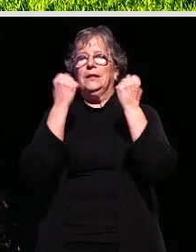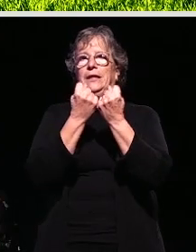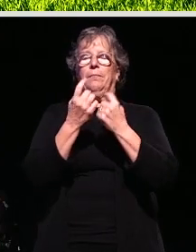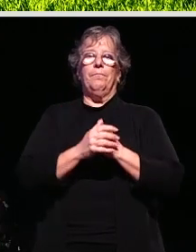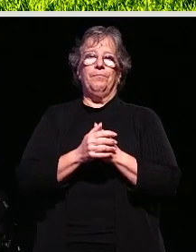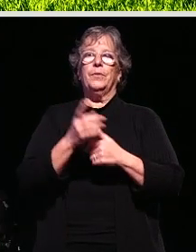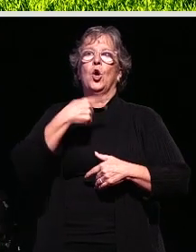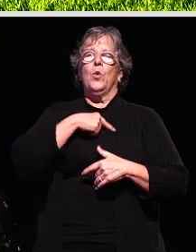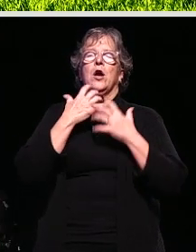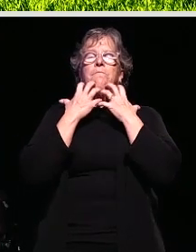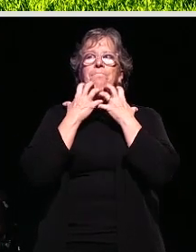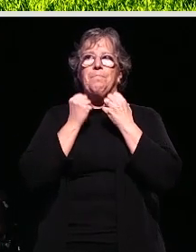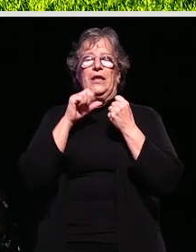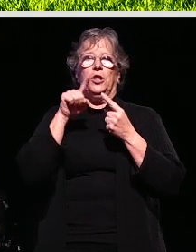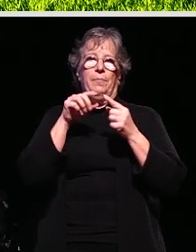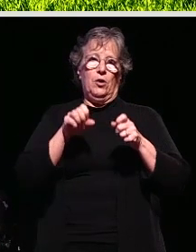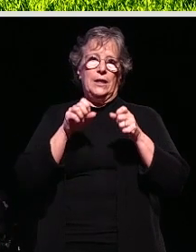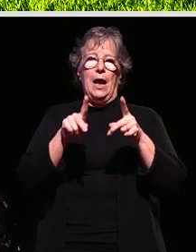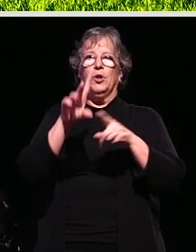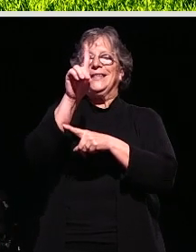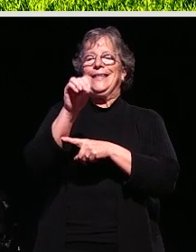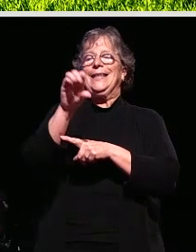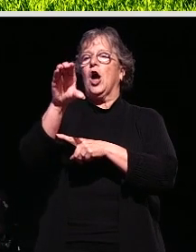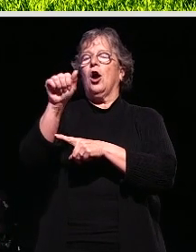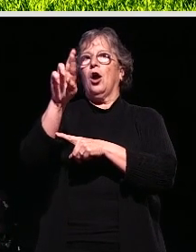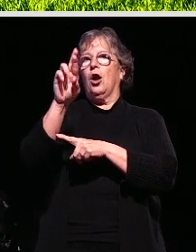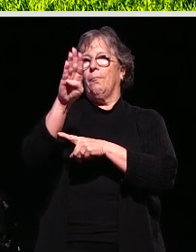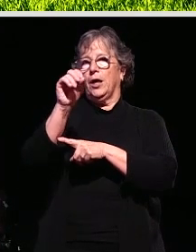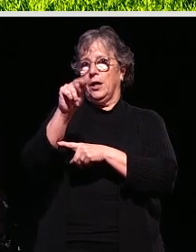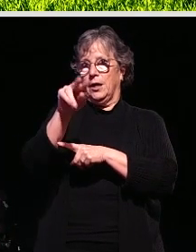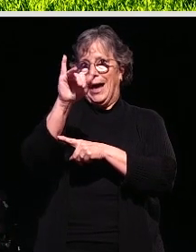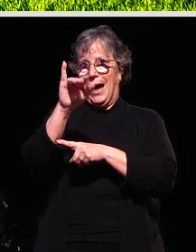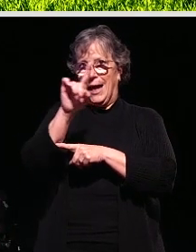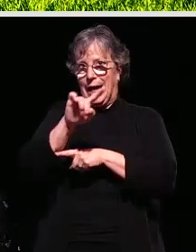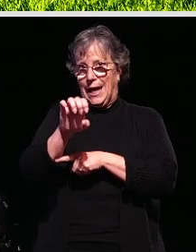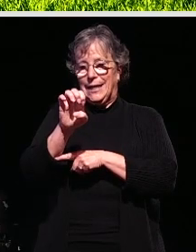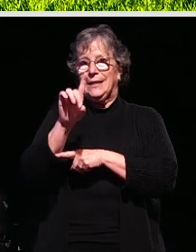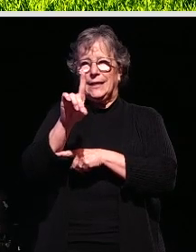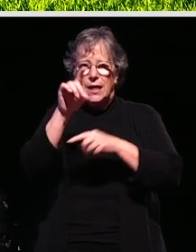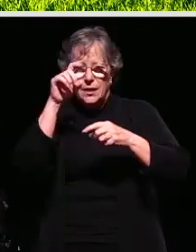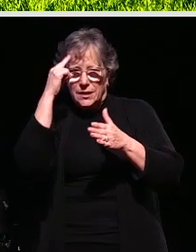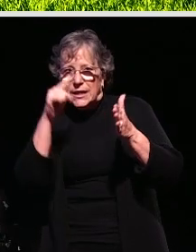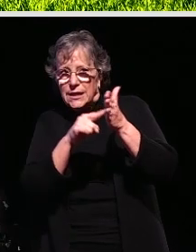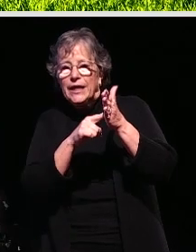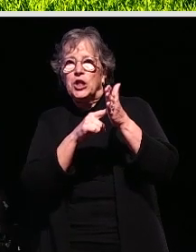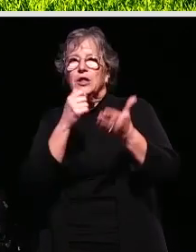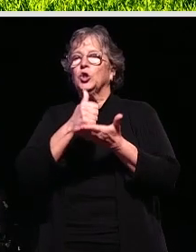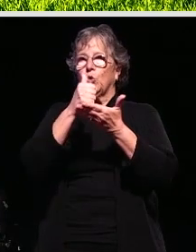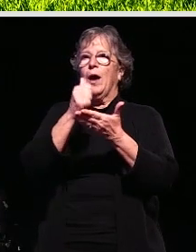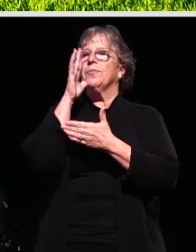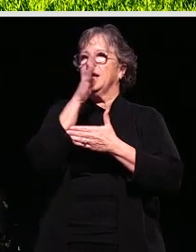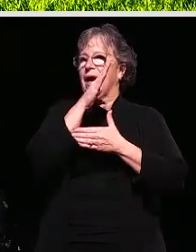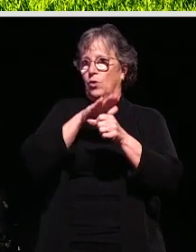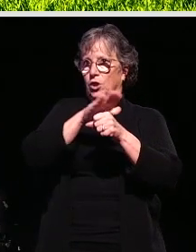We are passionate about the opportunity to decarbonize crop protection and expand our operations to help grow impact for the agricultural